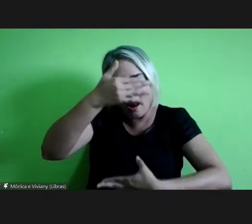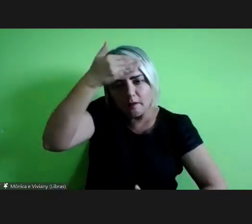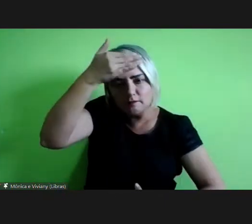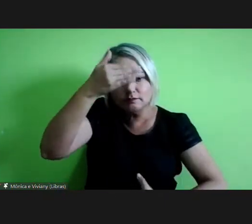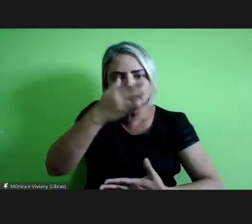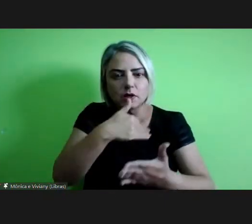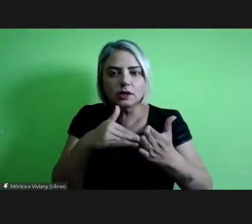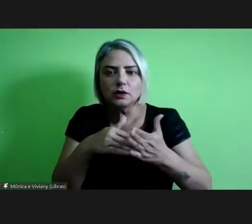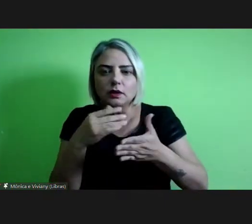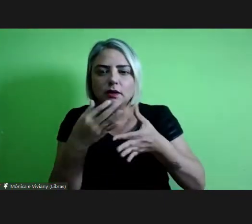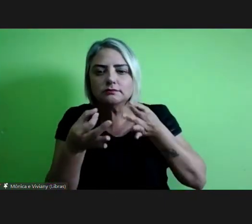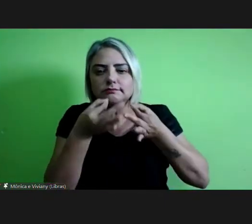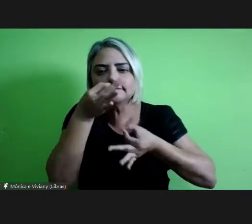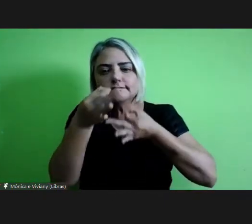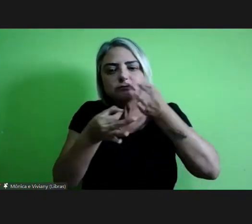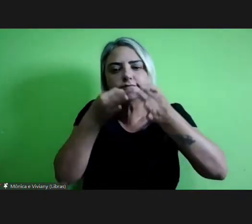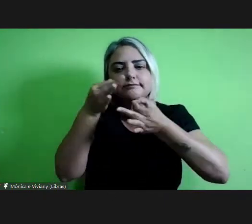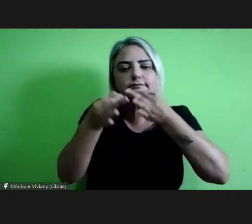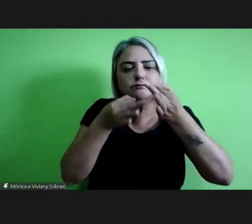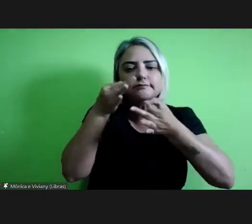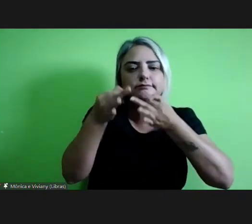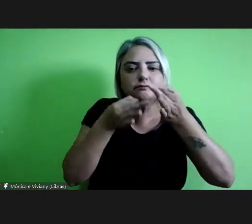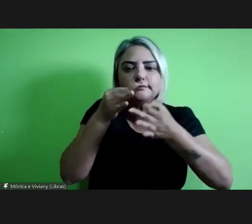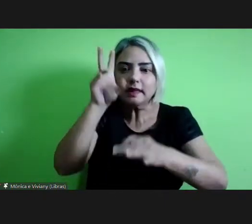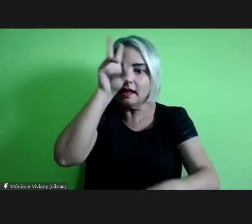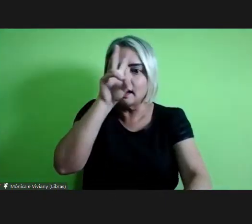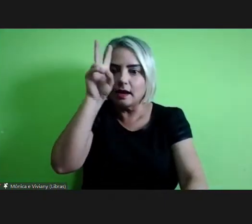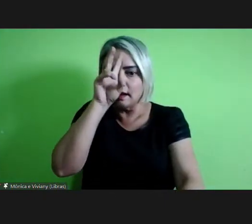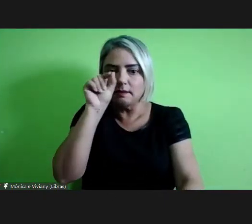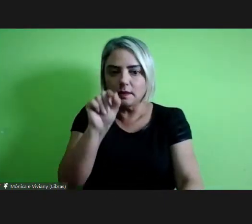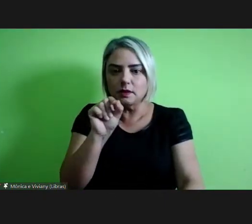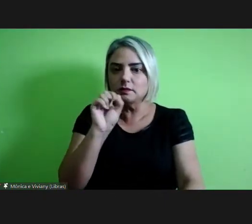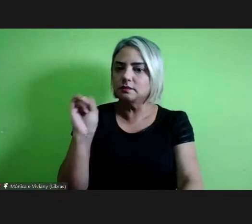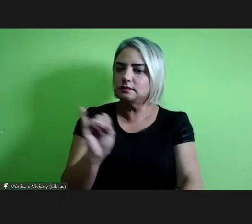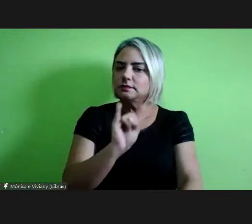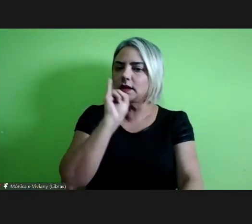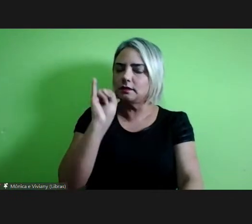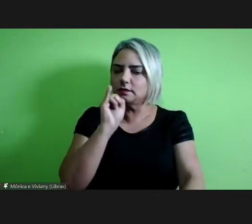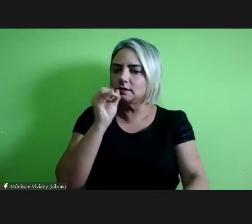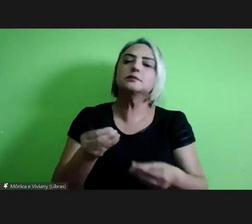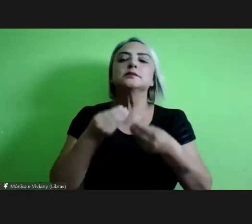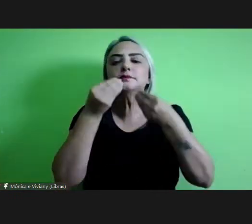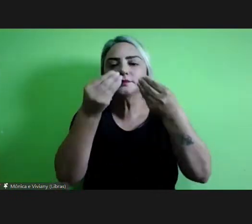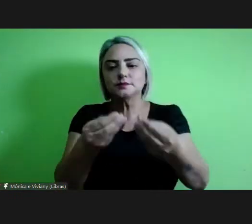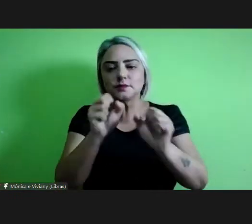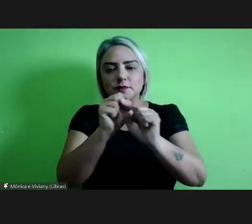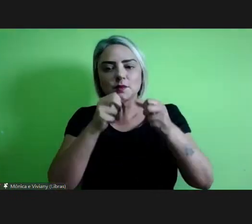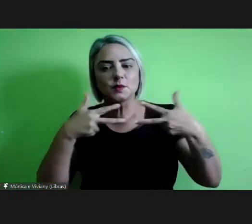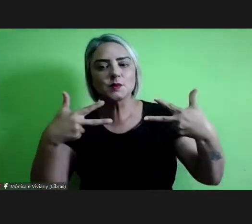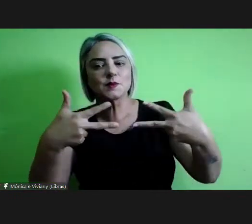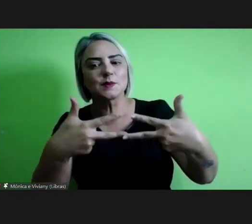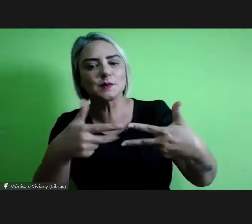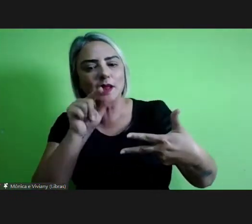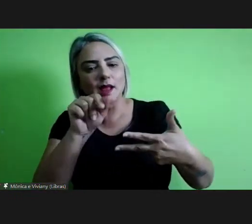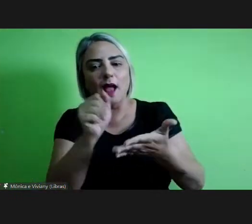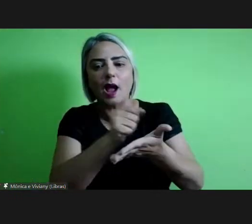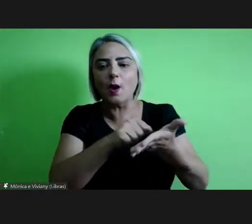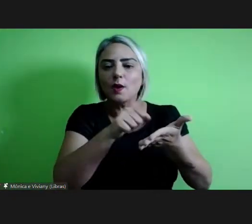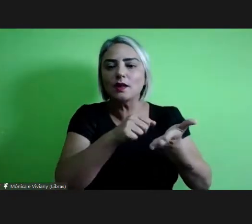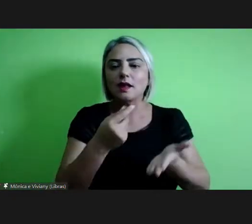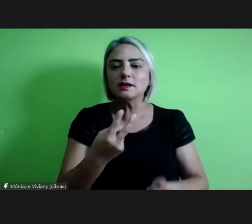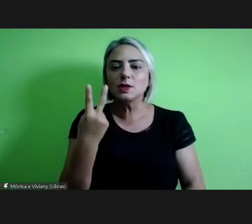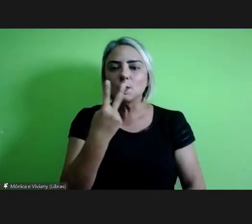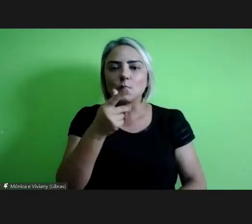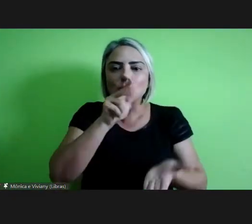be paying attention to the chat to receive comments and questions. We remind you that the important